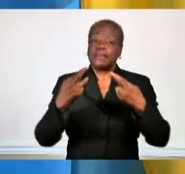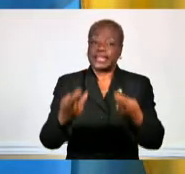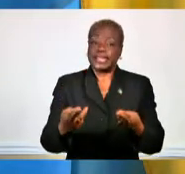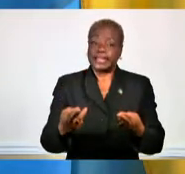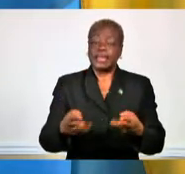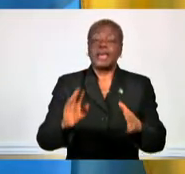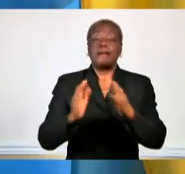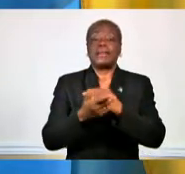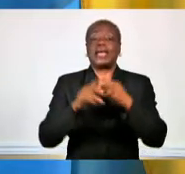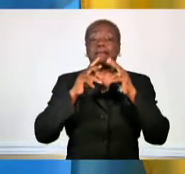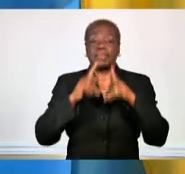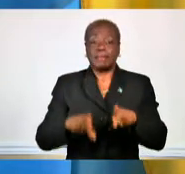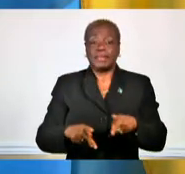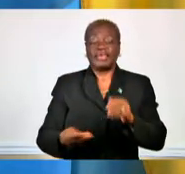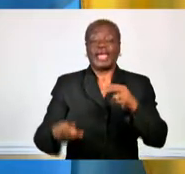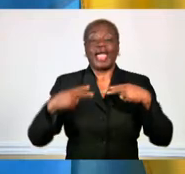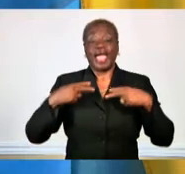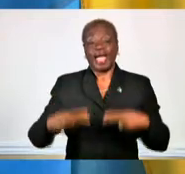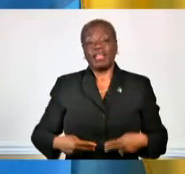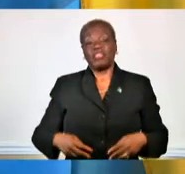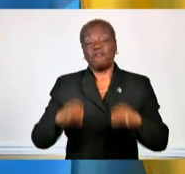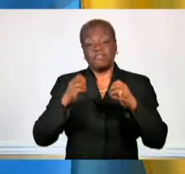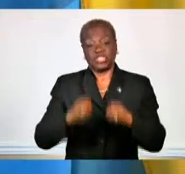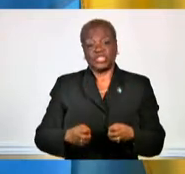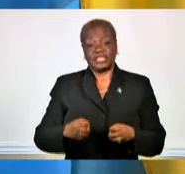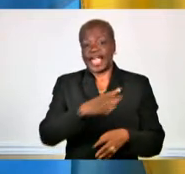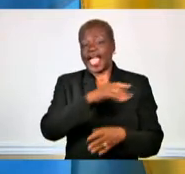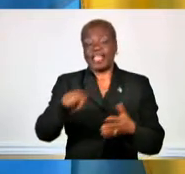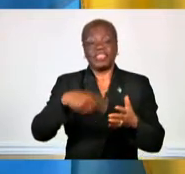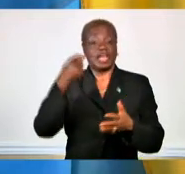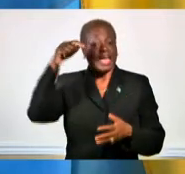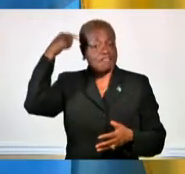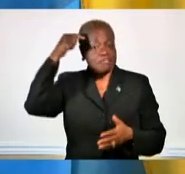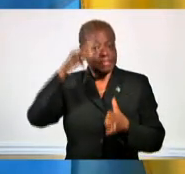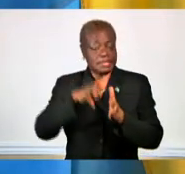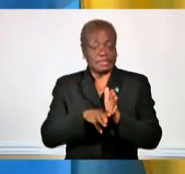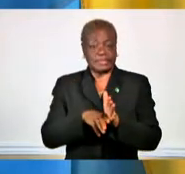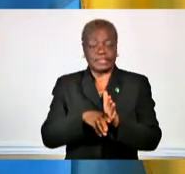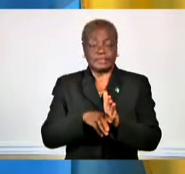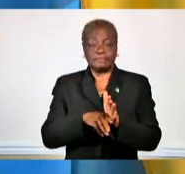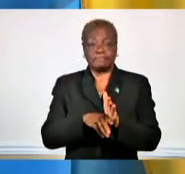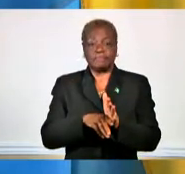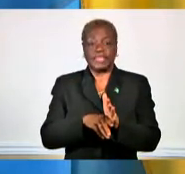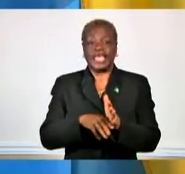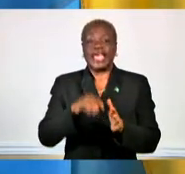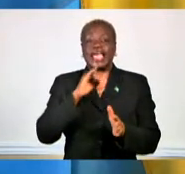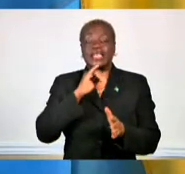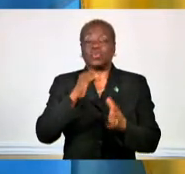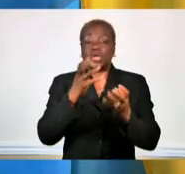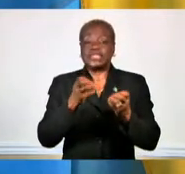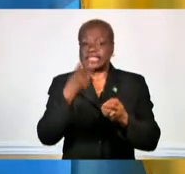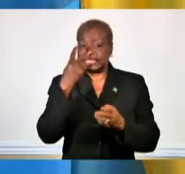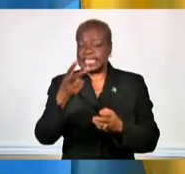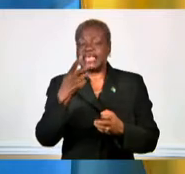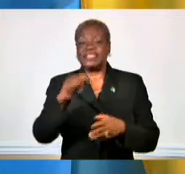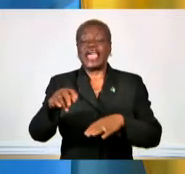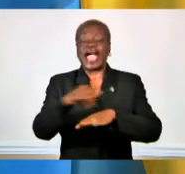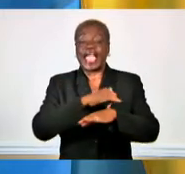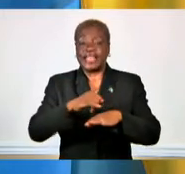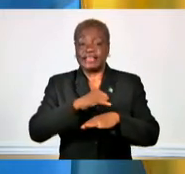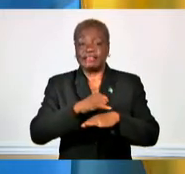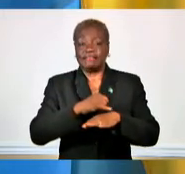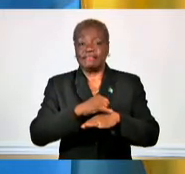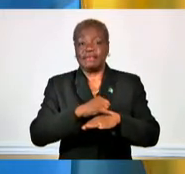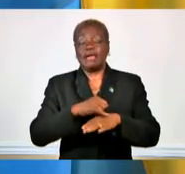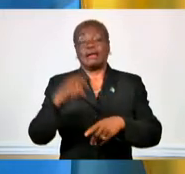health officials, and the government is resolute in seeing the island restored